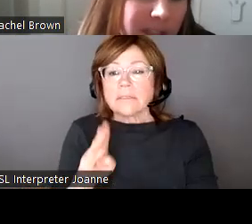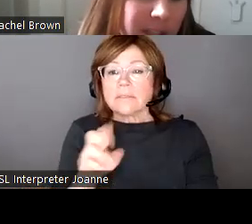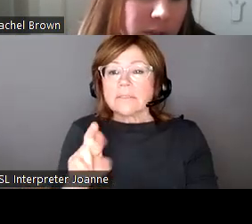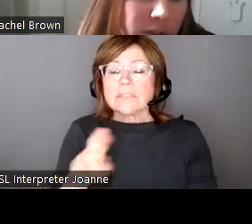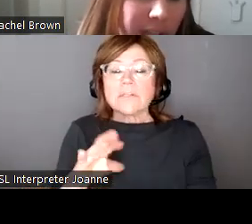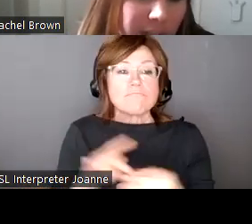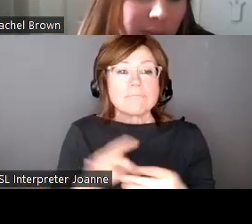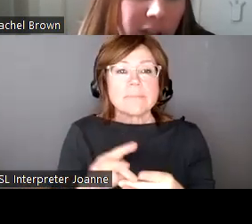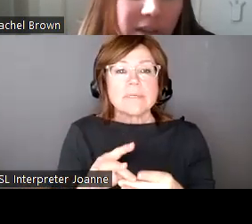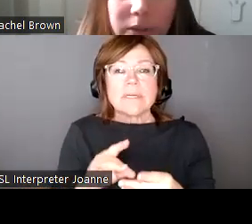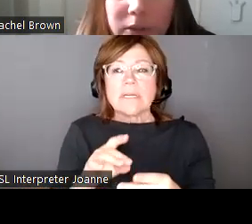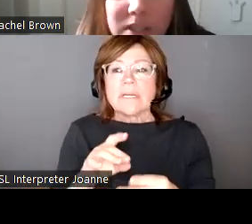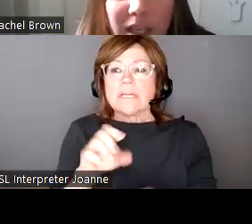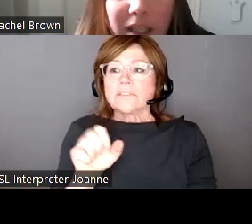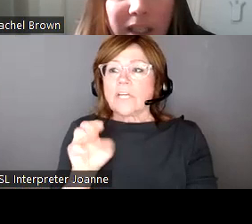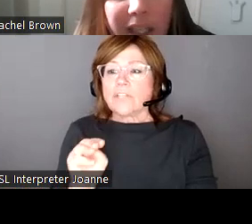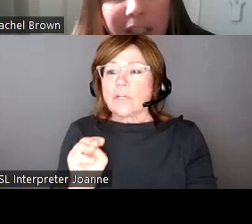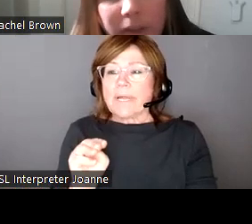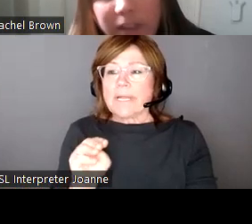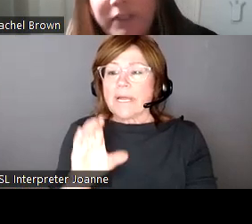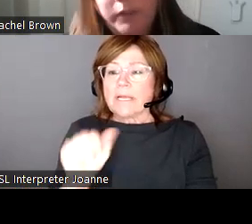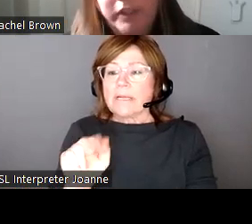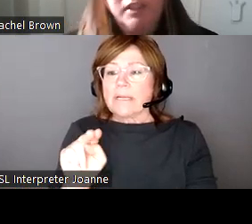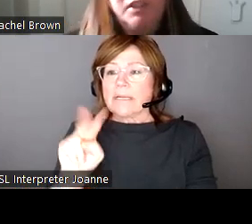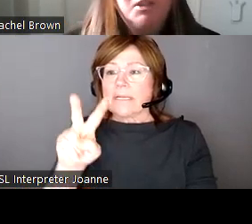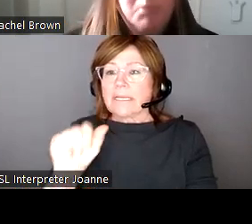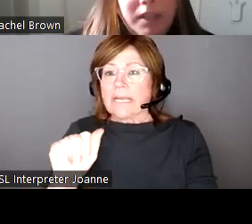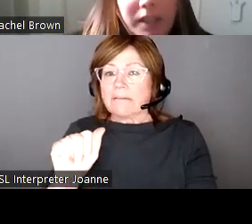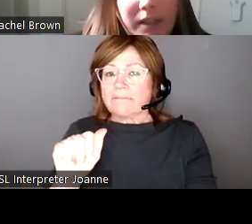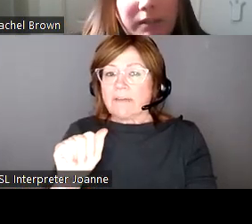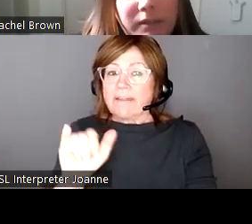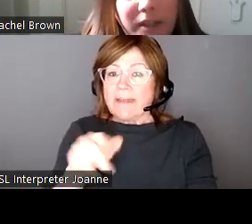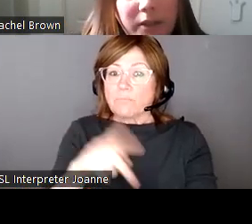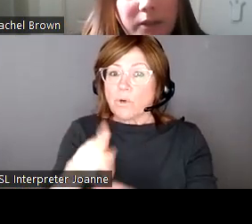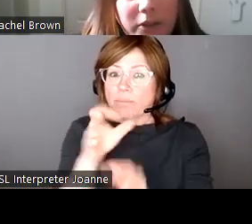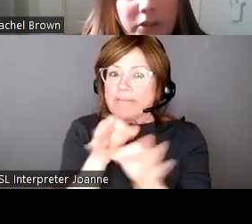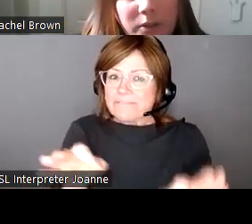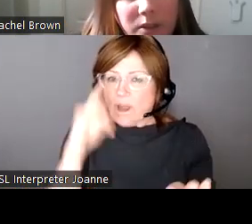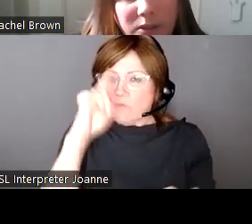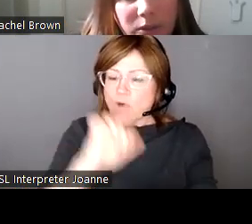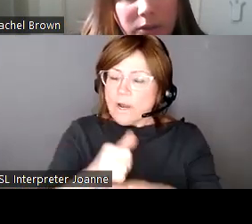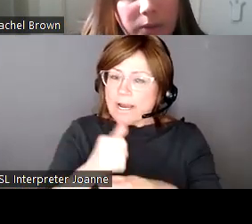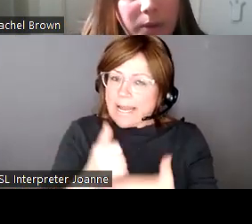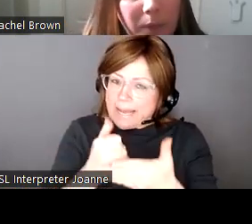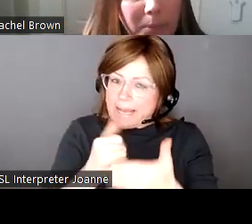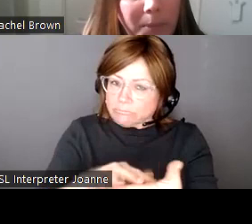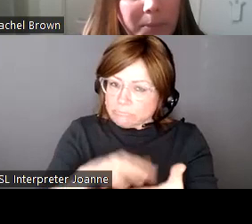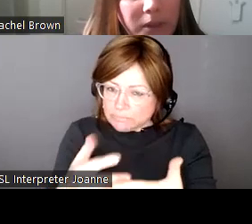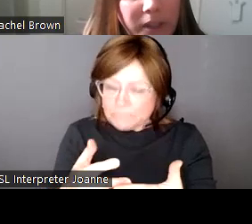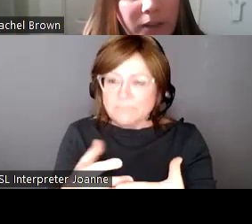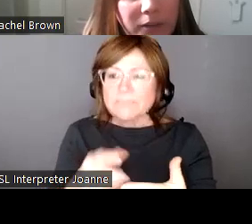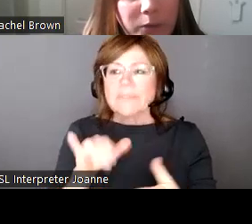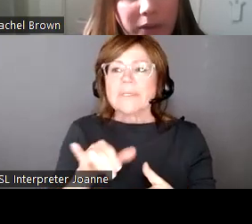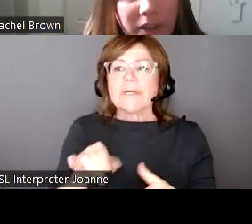media scheduler in Canva if you use that, and Canva is free. But again, they encourage you to sort of bump up